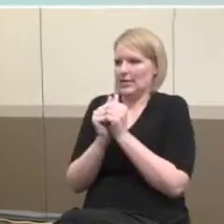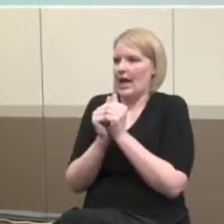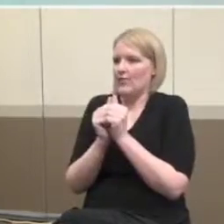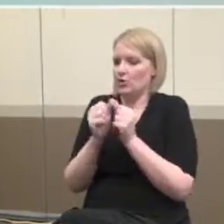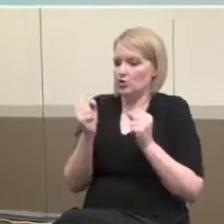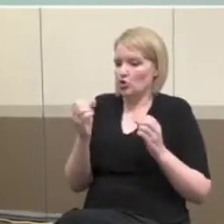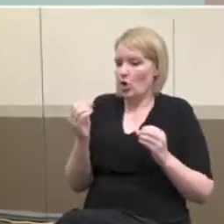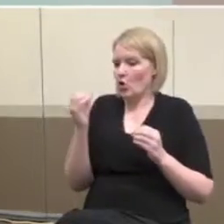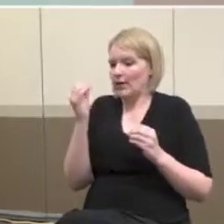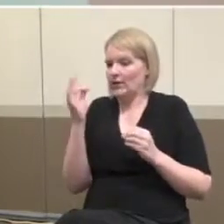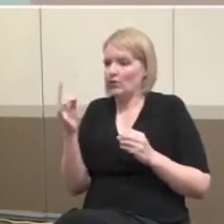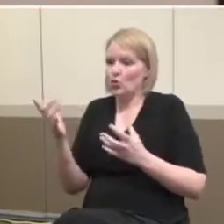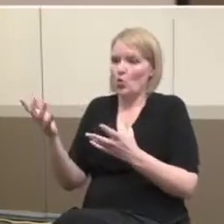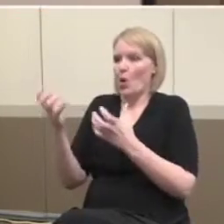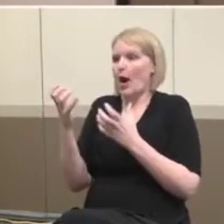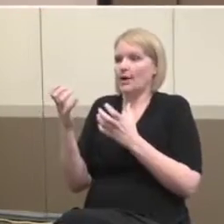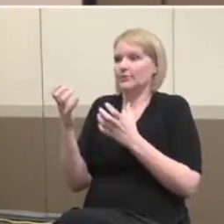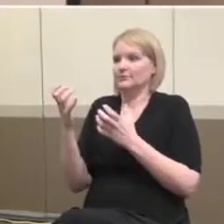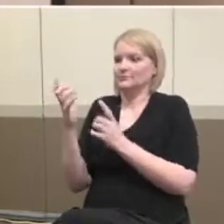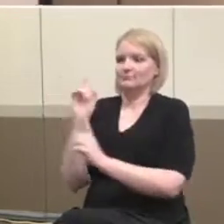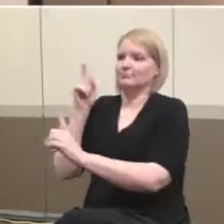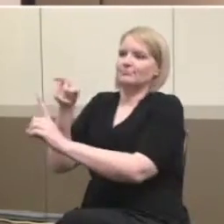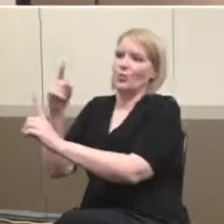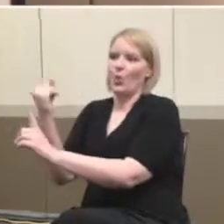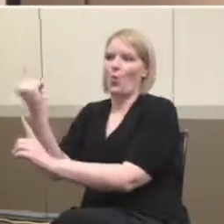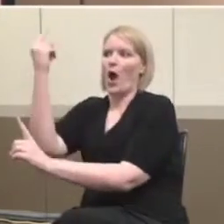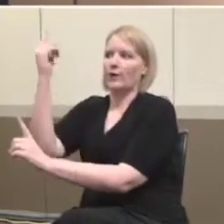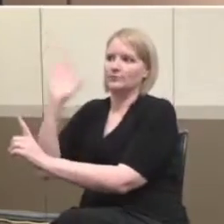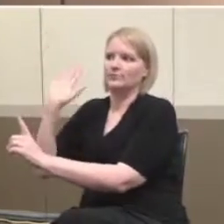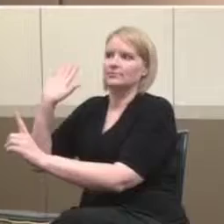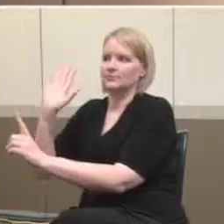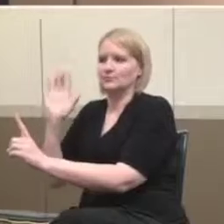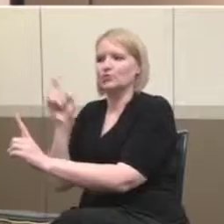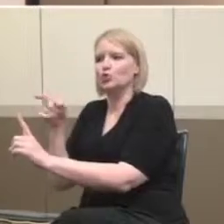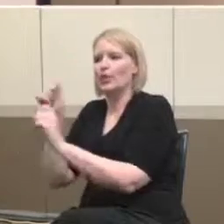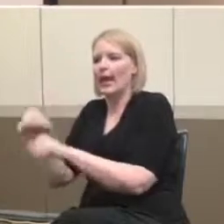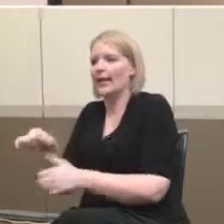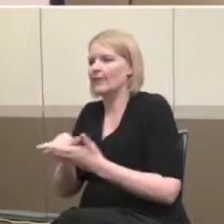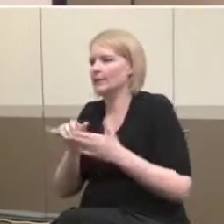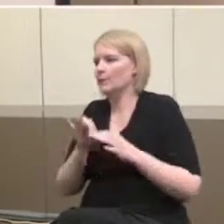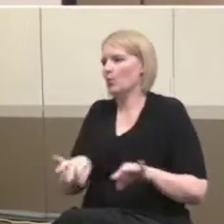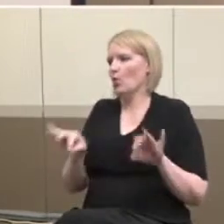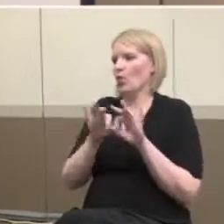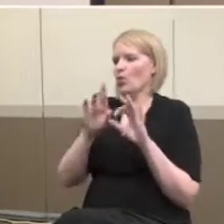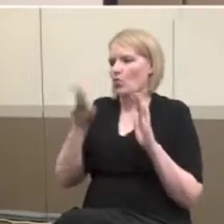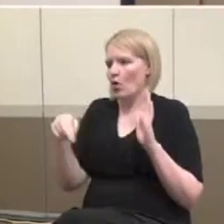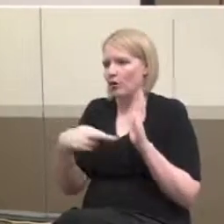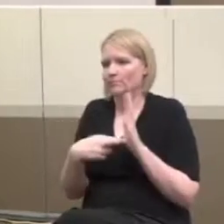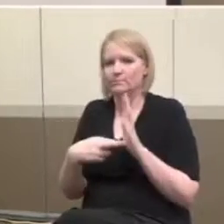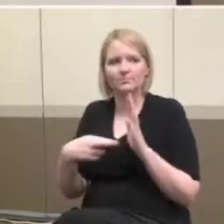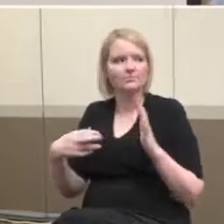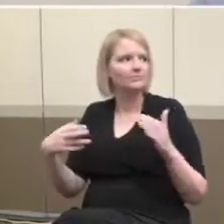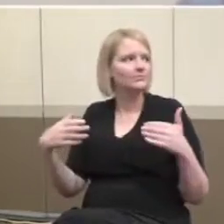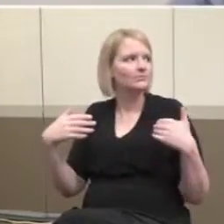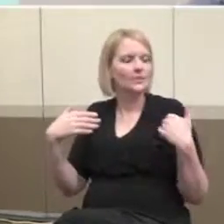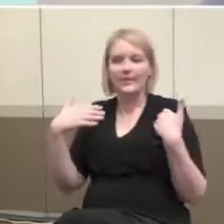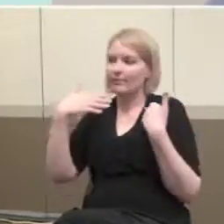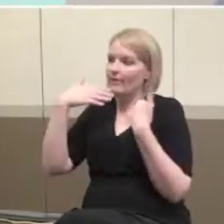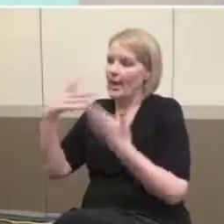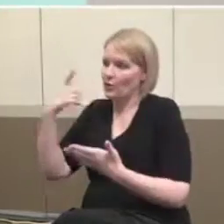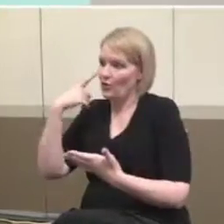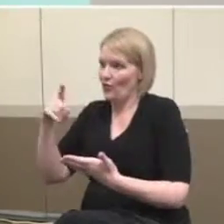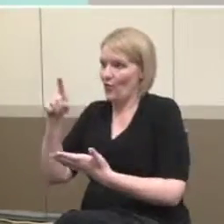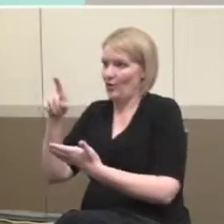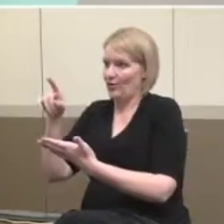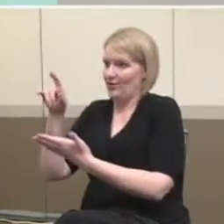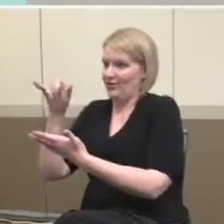whoever wants to be the one gets to just be the one, and that's a really important role. And thank you for being the one,